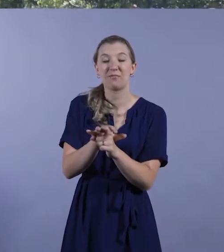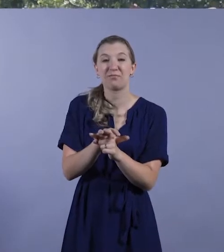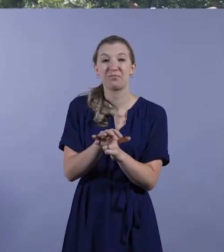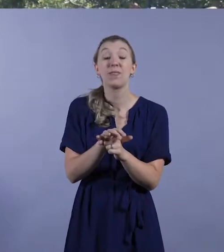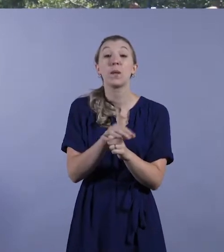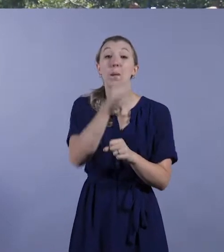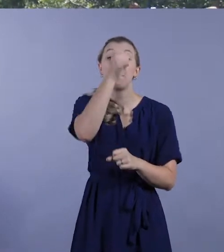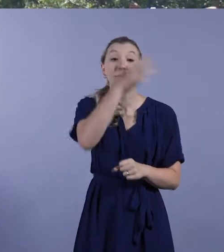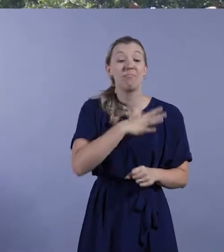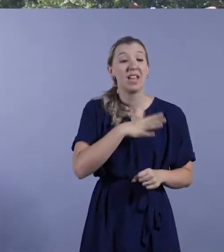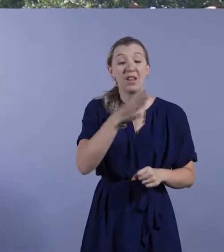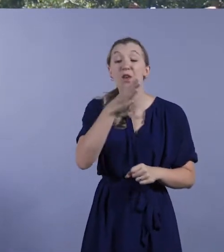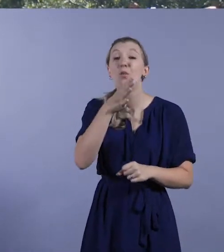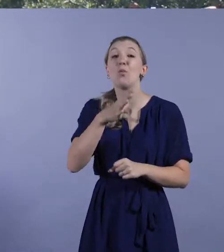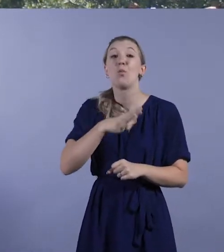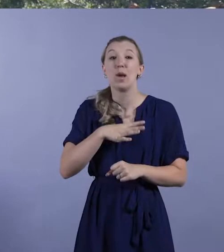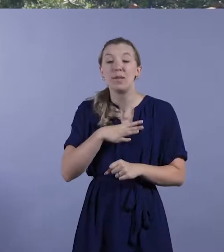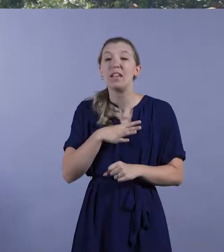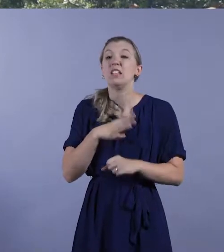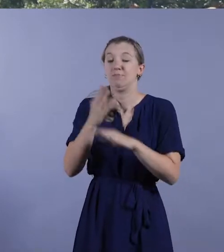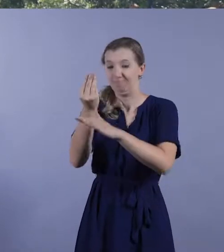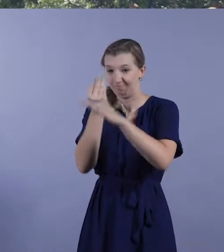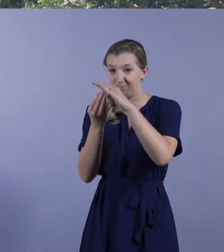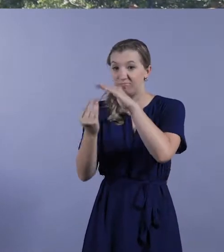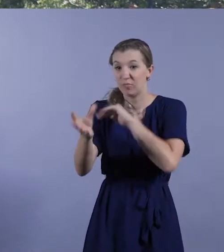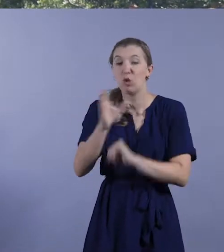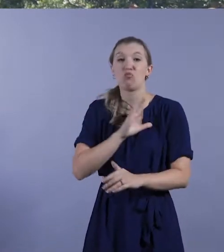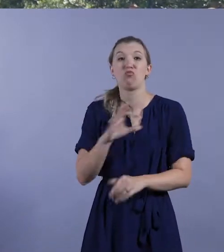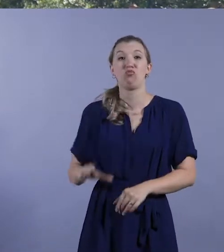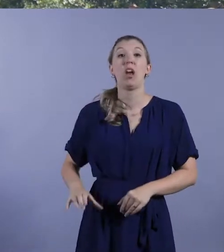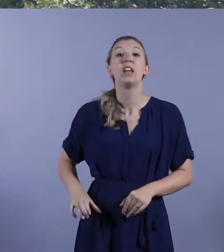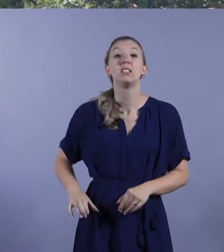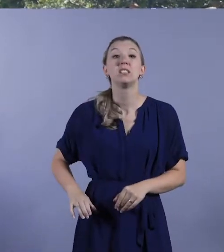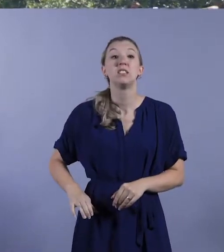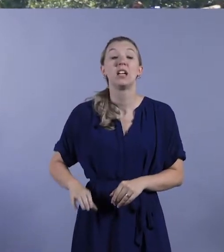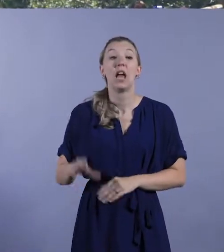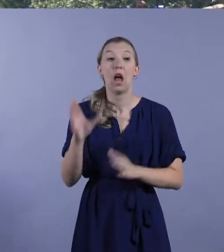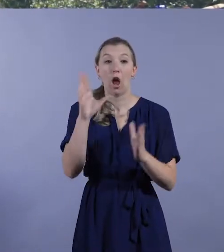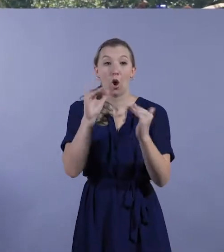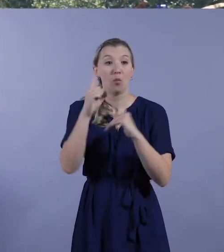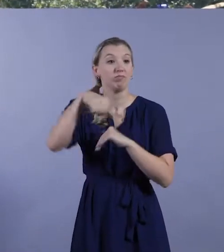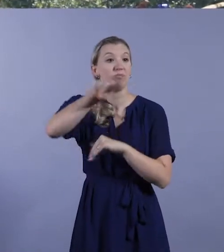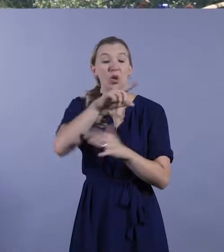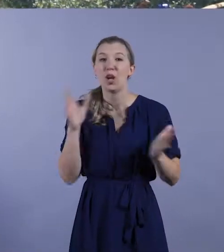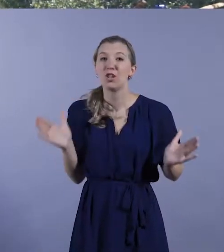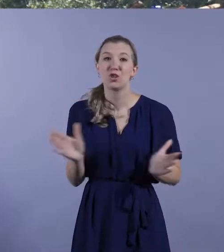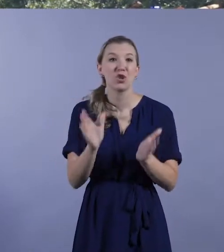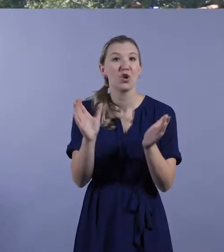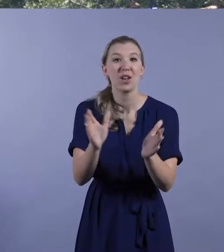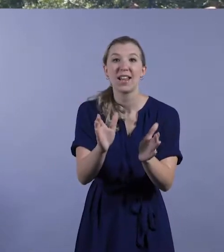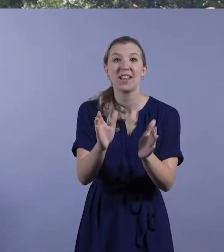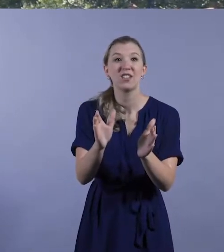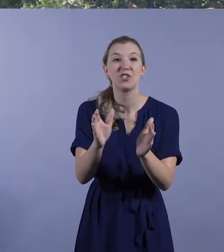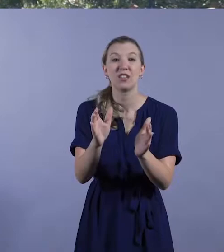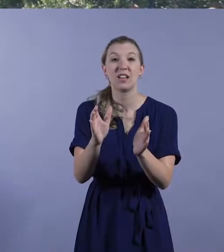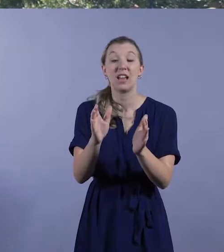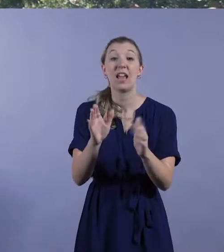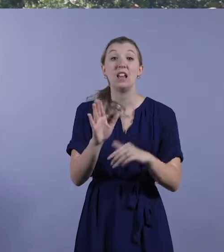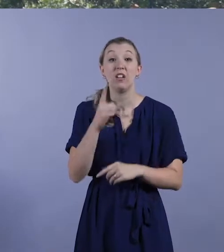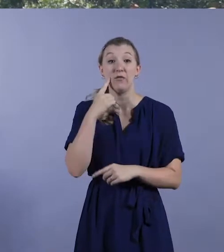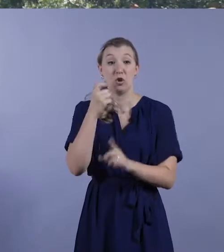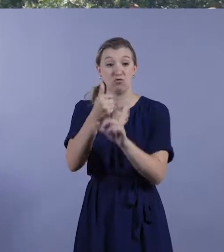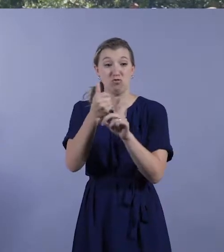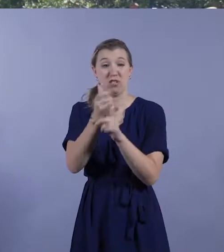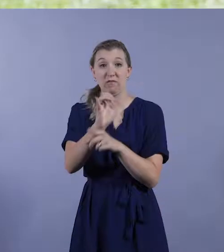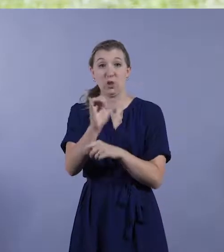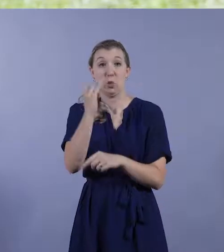that men and women have made in obedience to Christ. And I hope it encourages you, and I hope it encourages you for the part that you play if